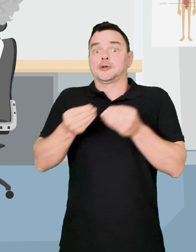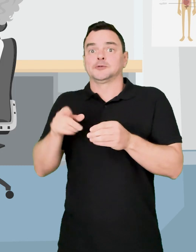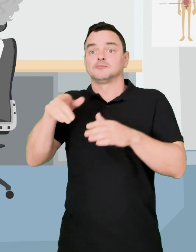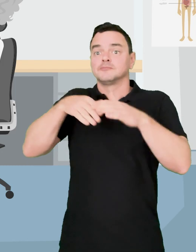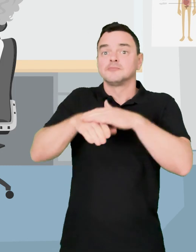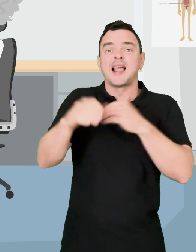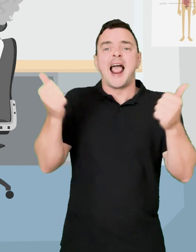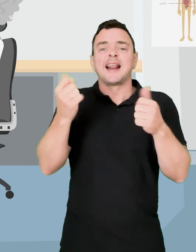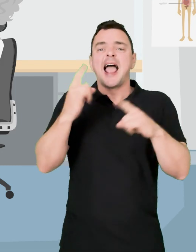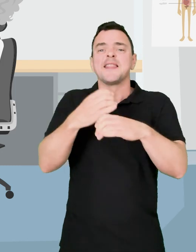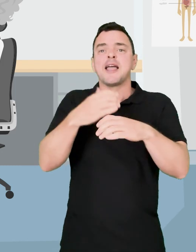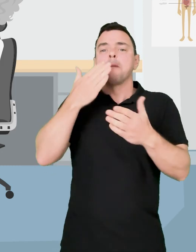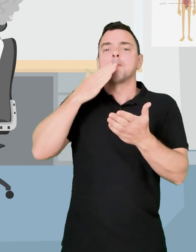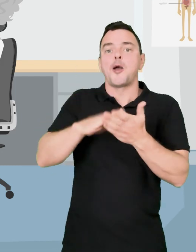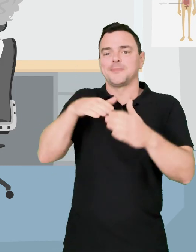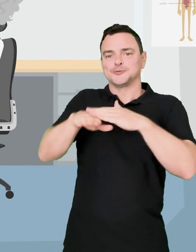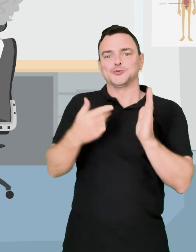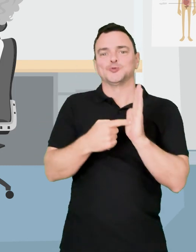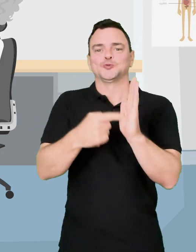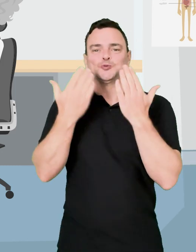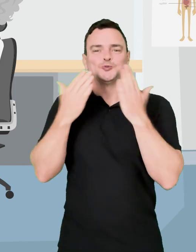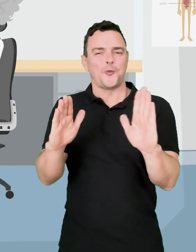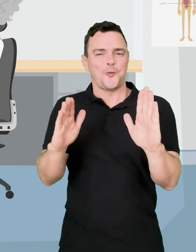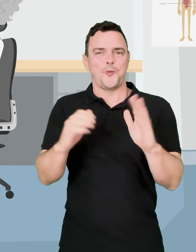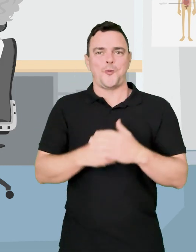Bring it with you to any healthcare appointment.